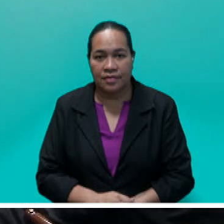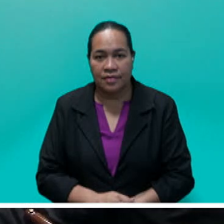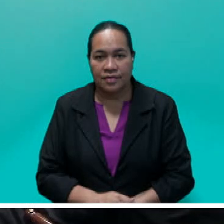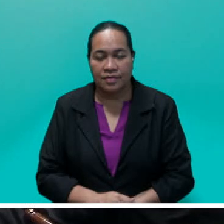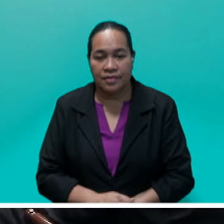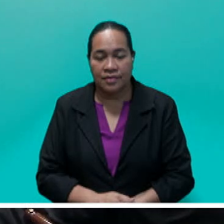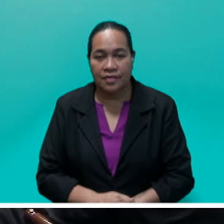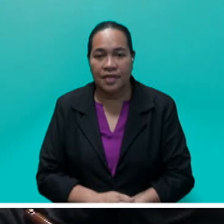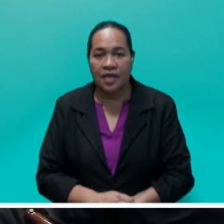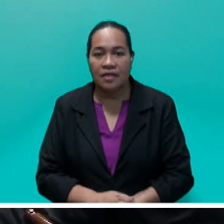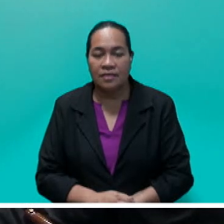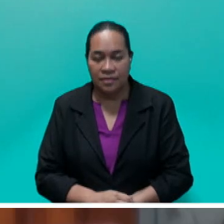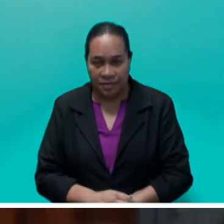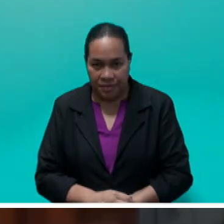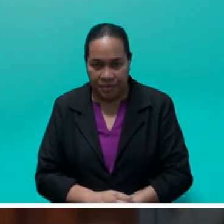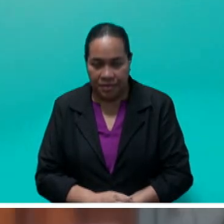Honorable Speaker,